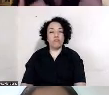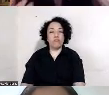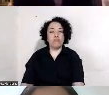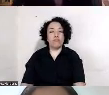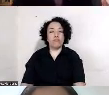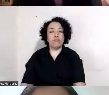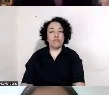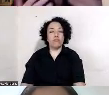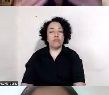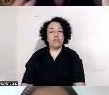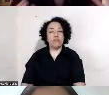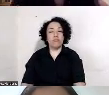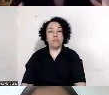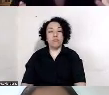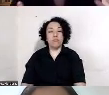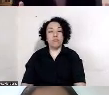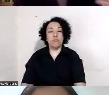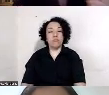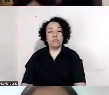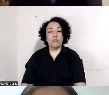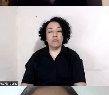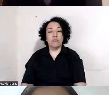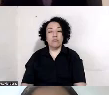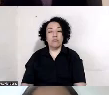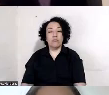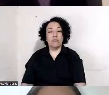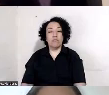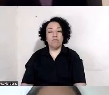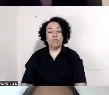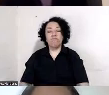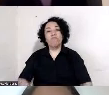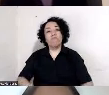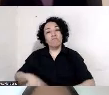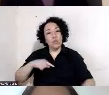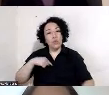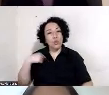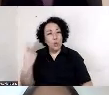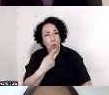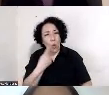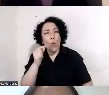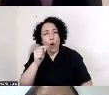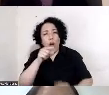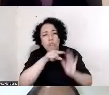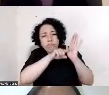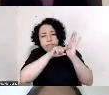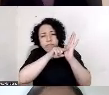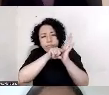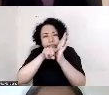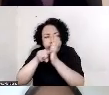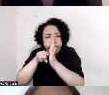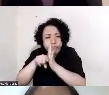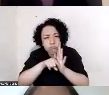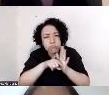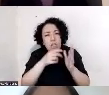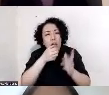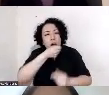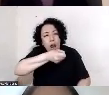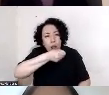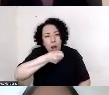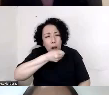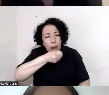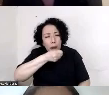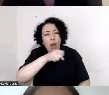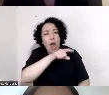friends in college. It hasn't happened yet. E nós fizemos algumas entrevistas com alunos de dupla excepcionalidade e também com